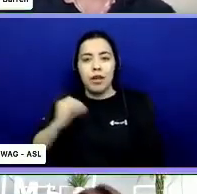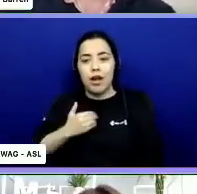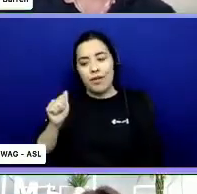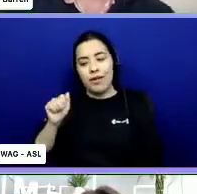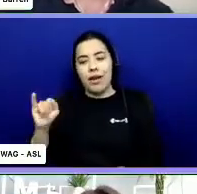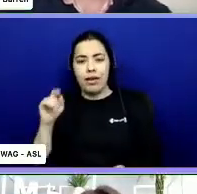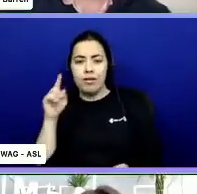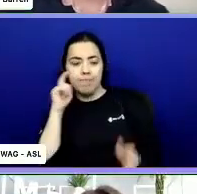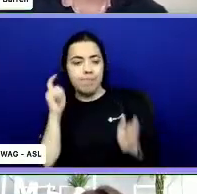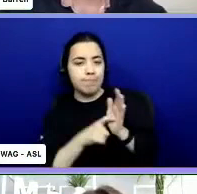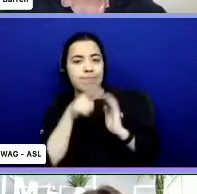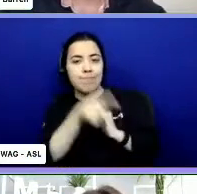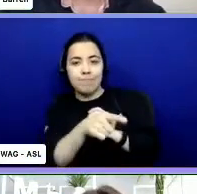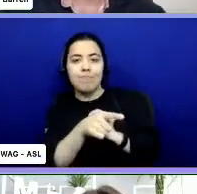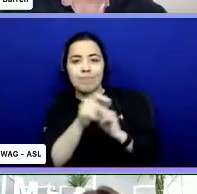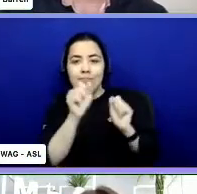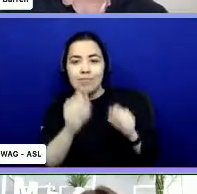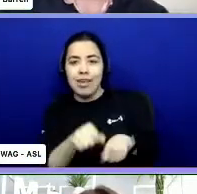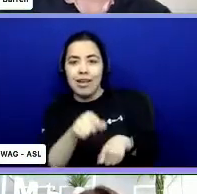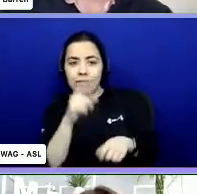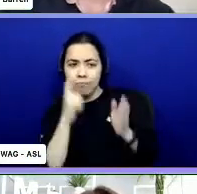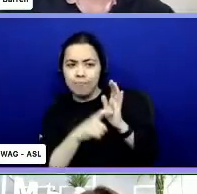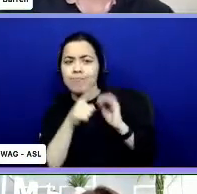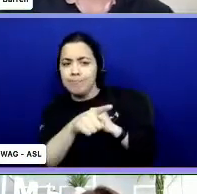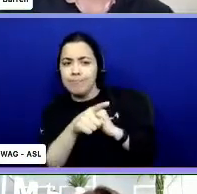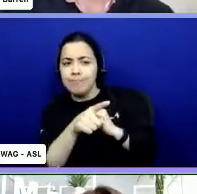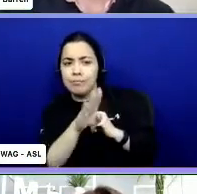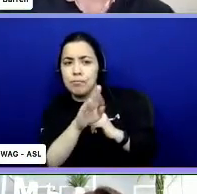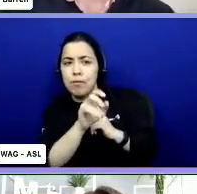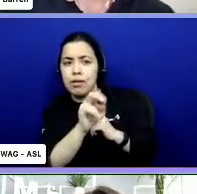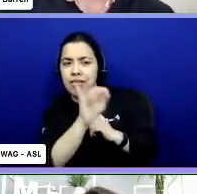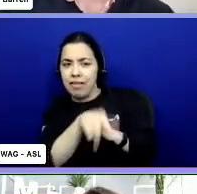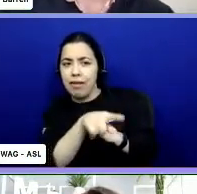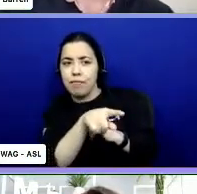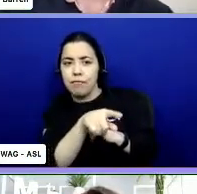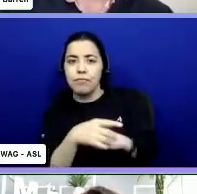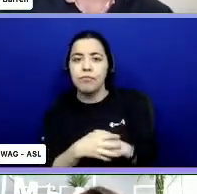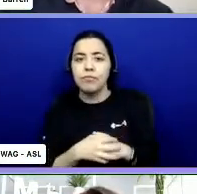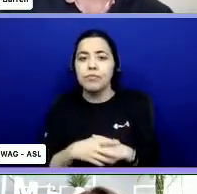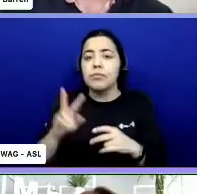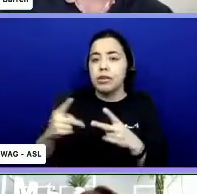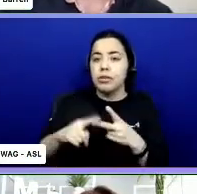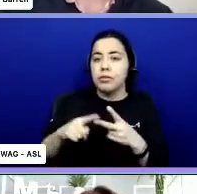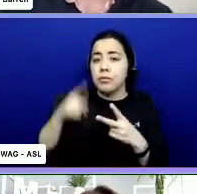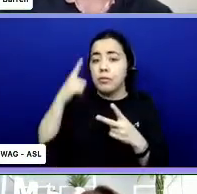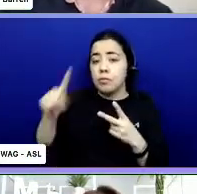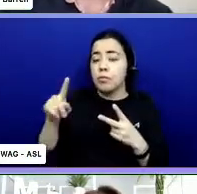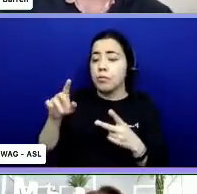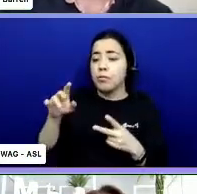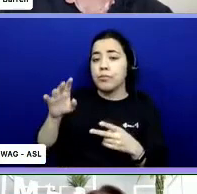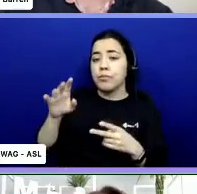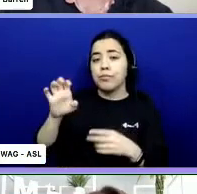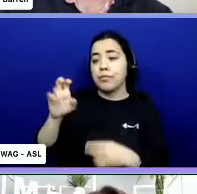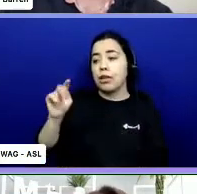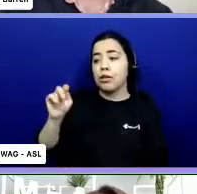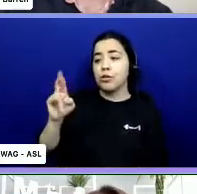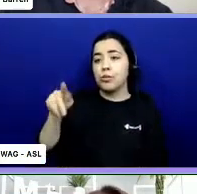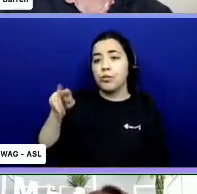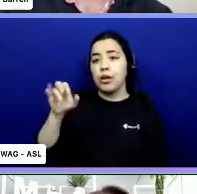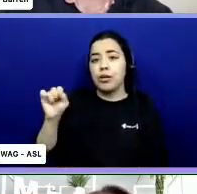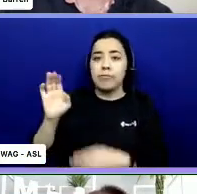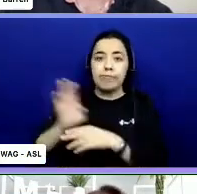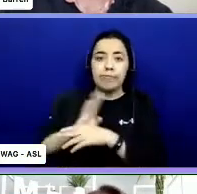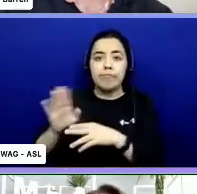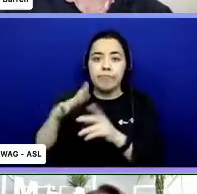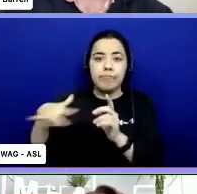The second part of, or the second question, for enterprise environments, can the AI be trained locally to handle